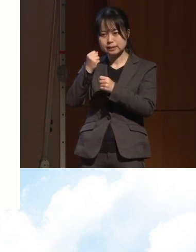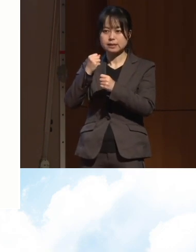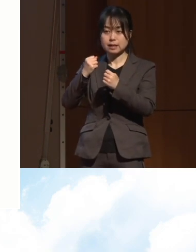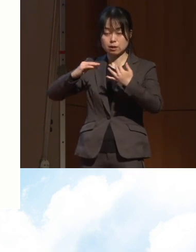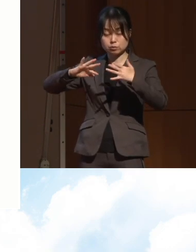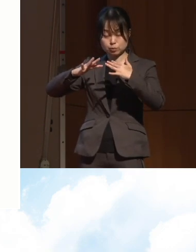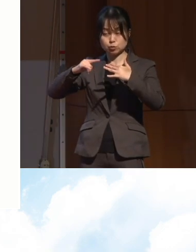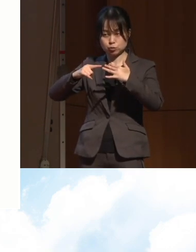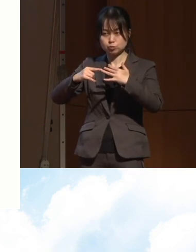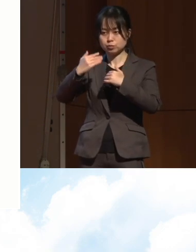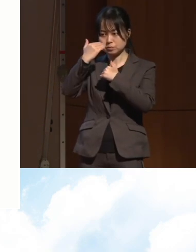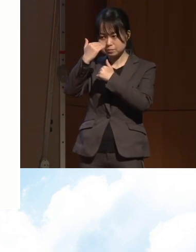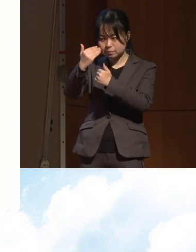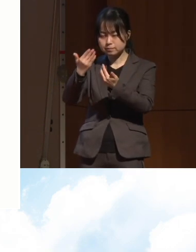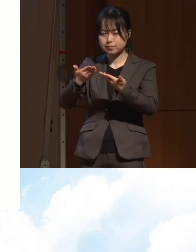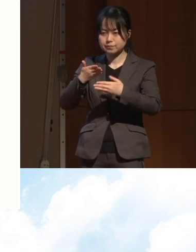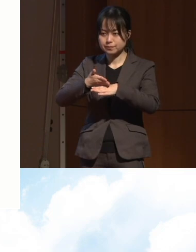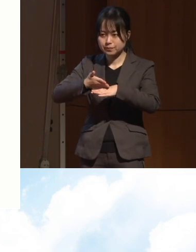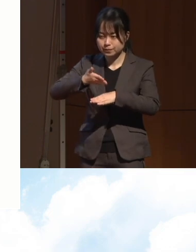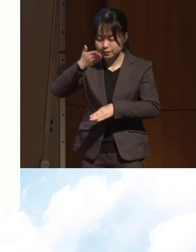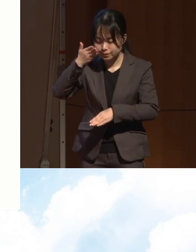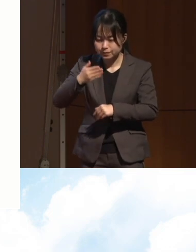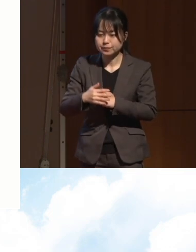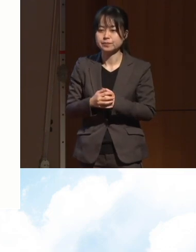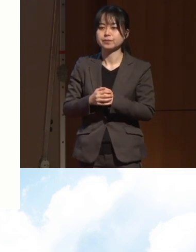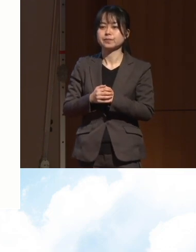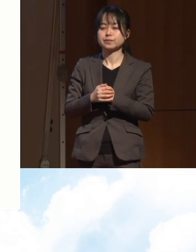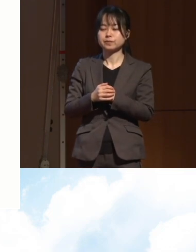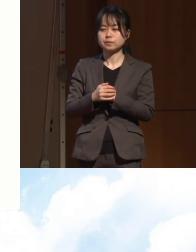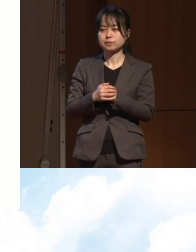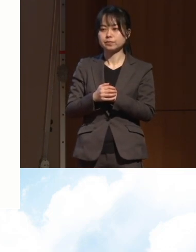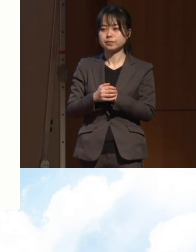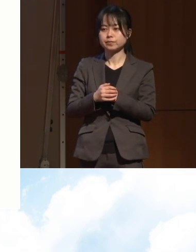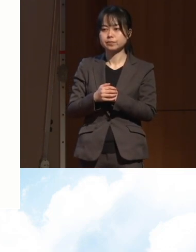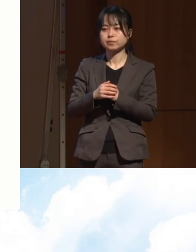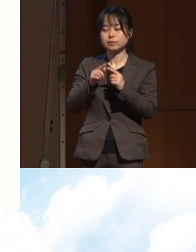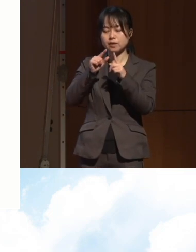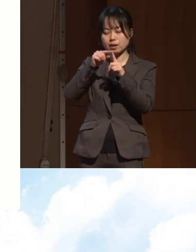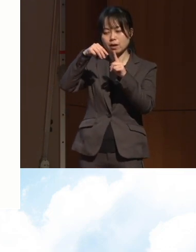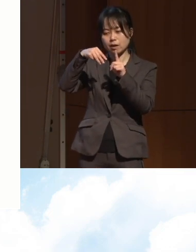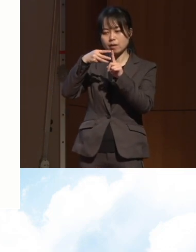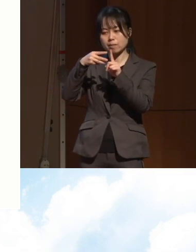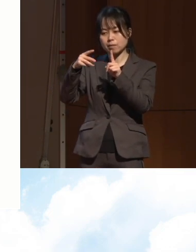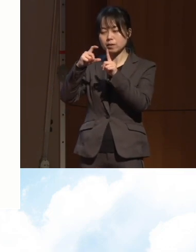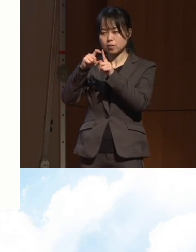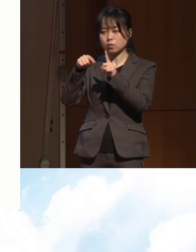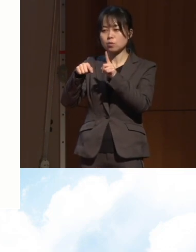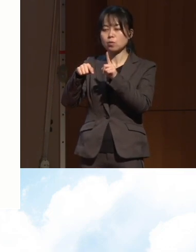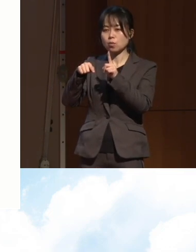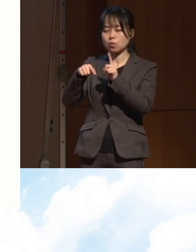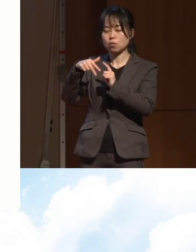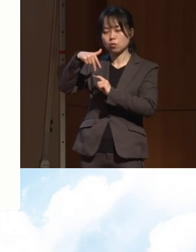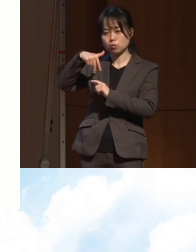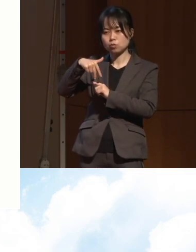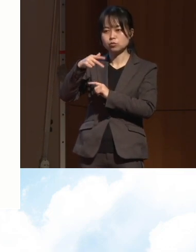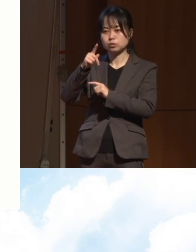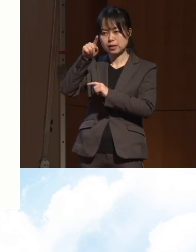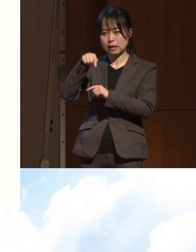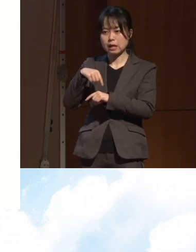and SCARTA are based on the fact that we've all just been through a pretty devastating pandemic.